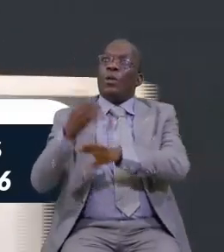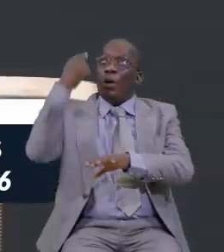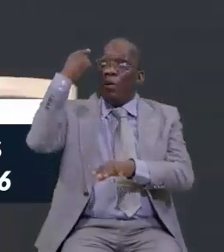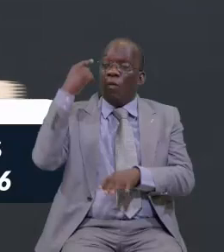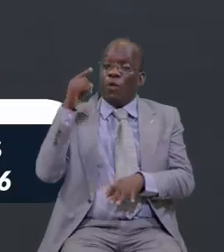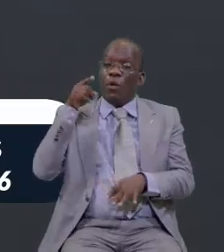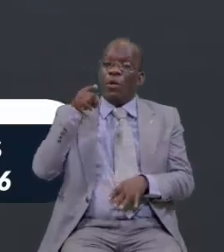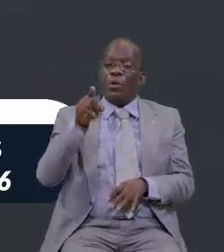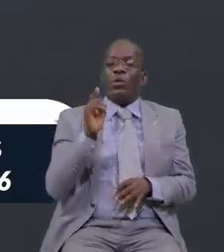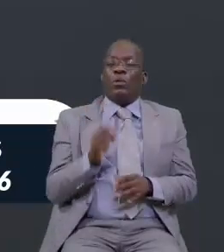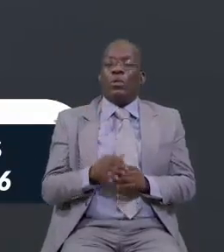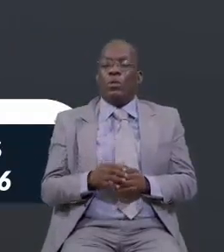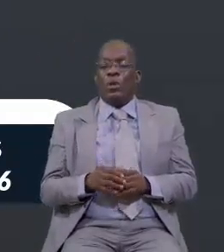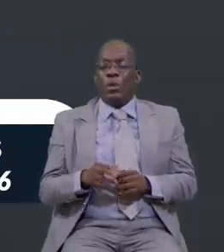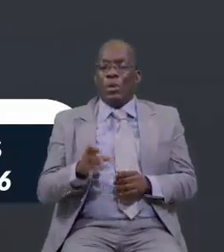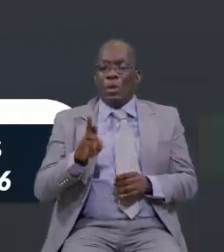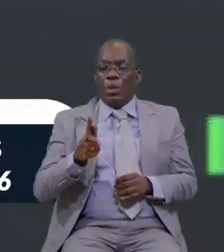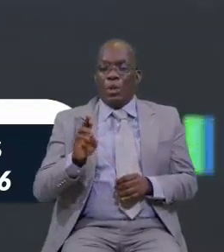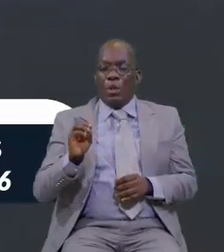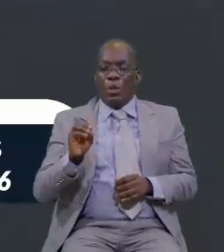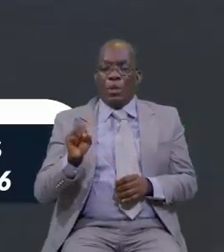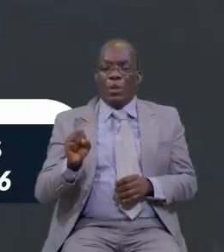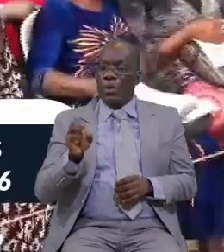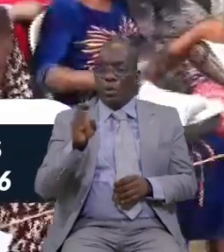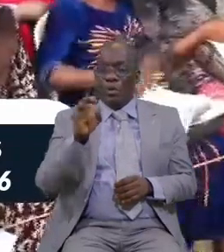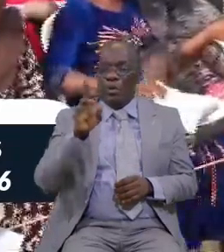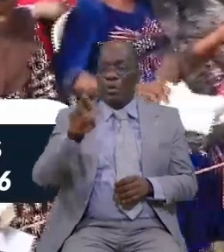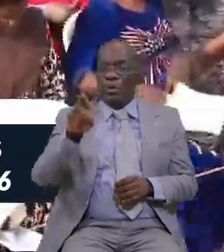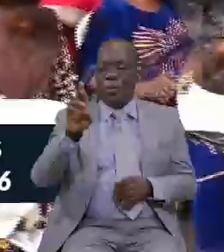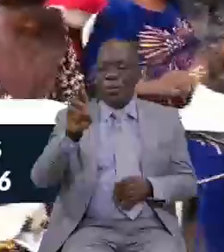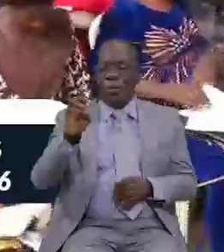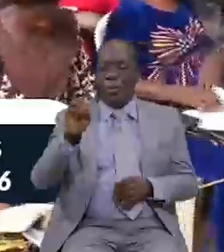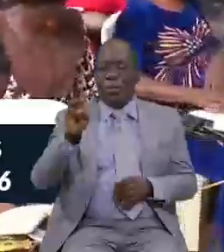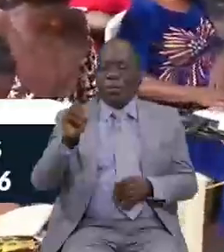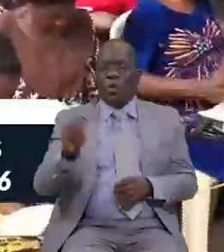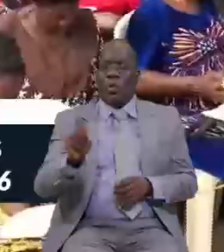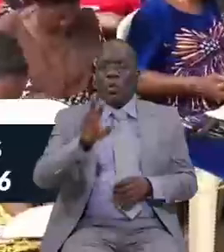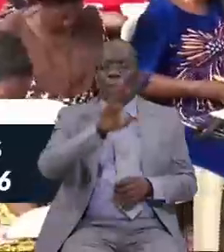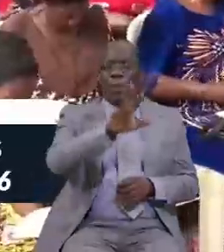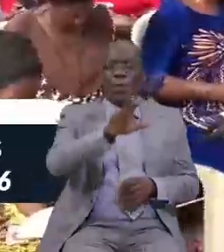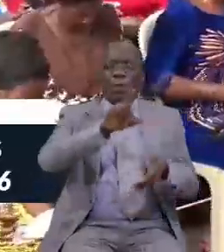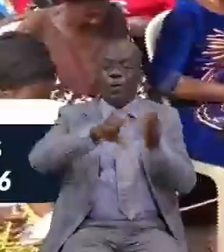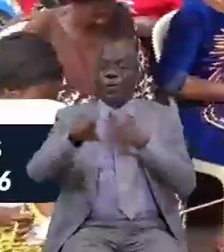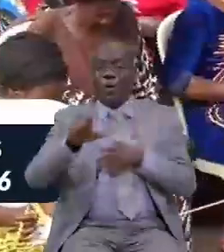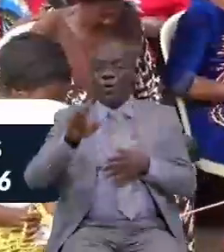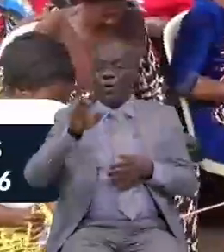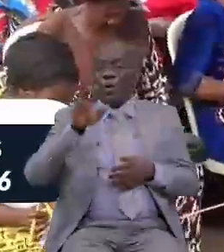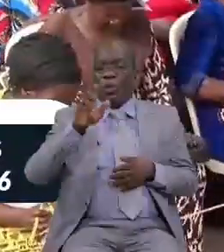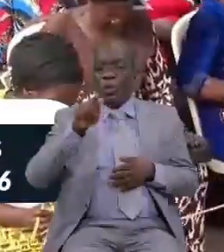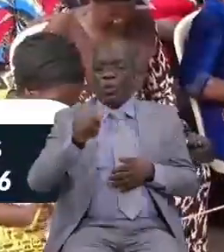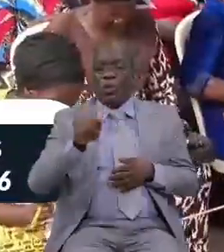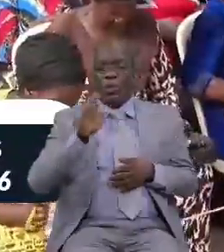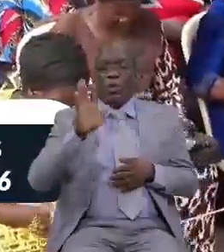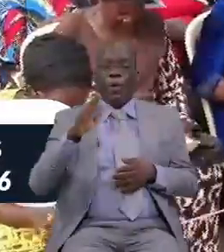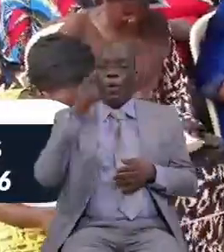Romans chapter 3, reading from verse 25, it says, whom God has